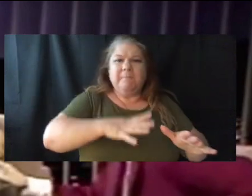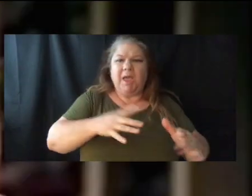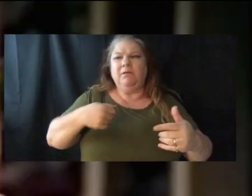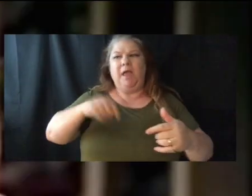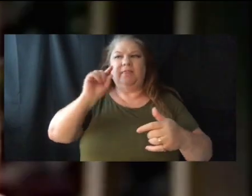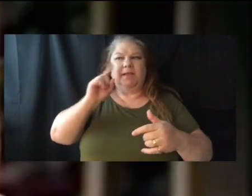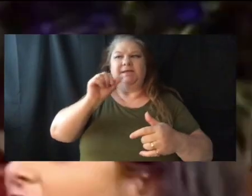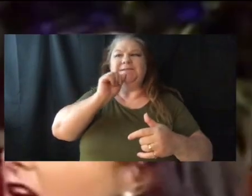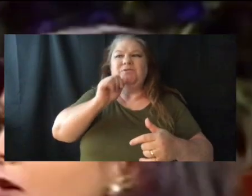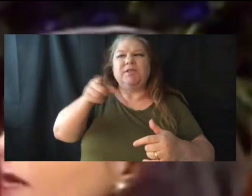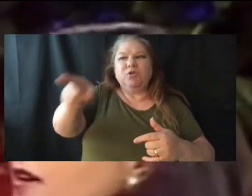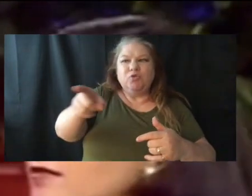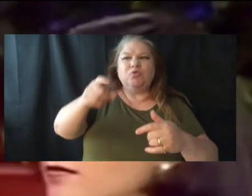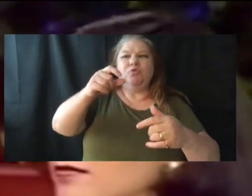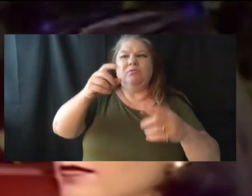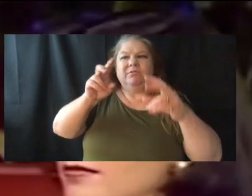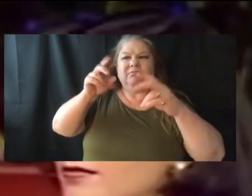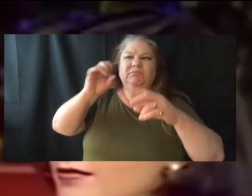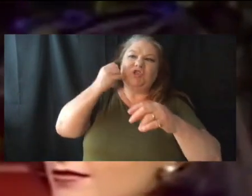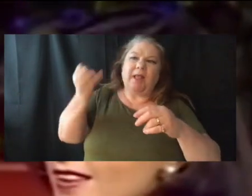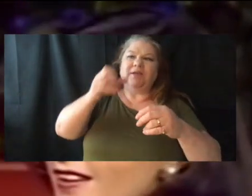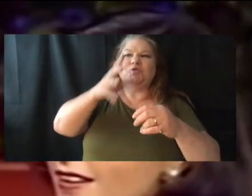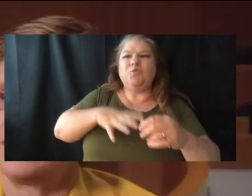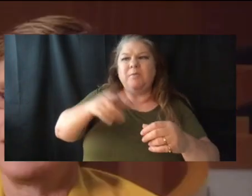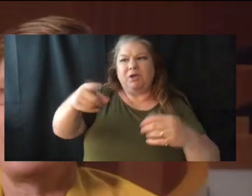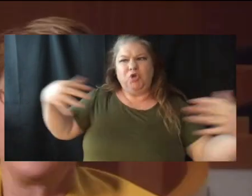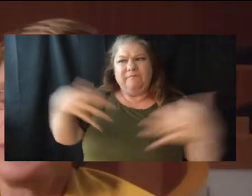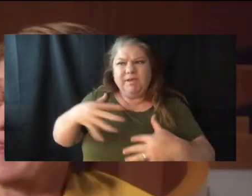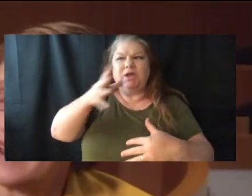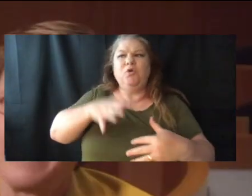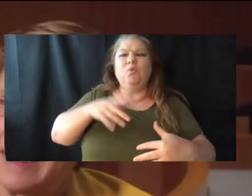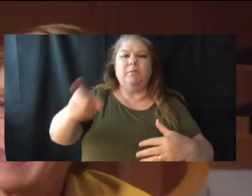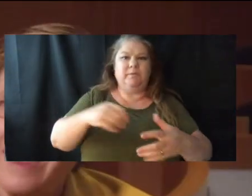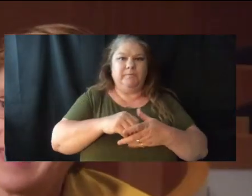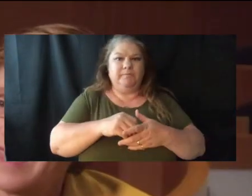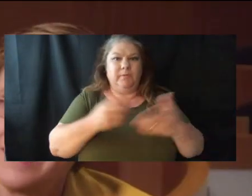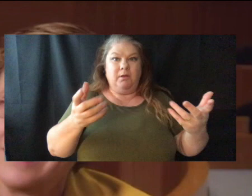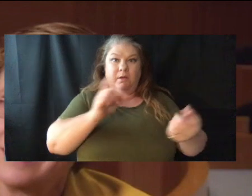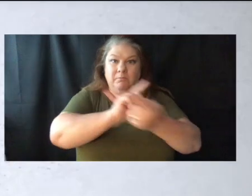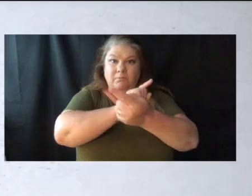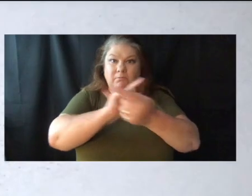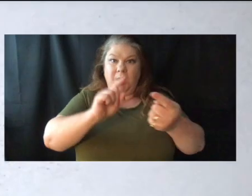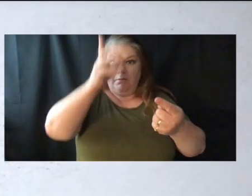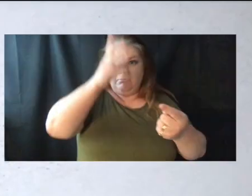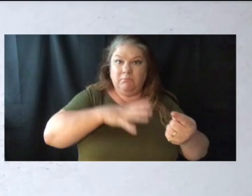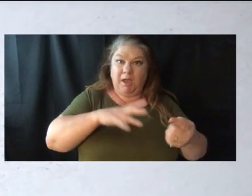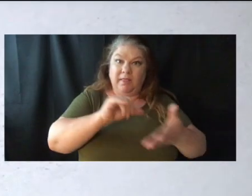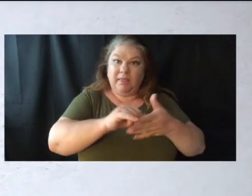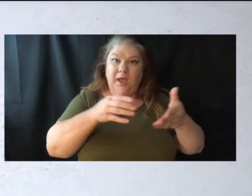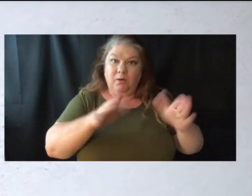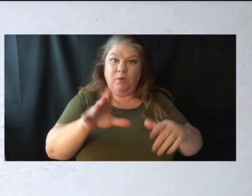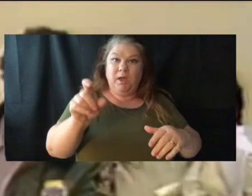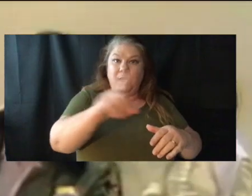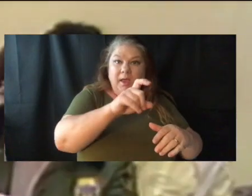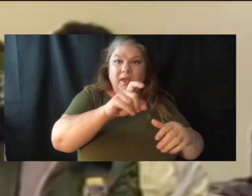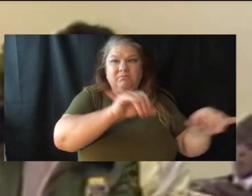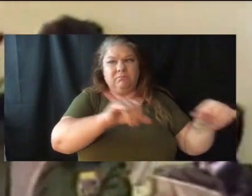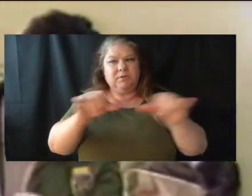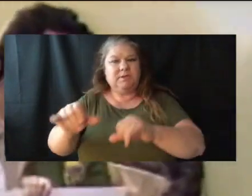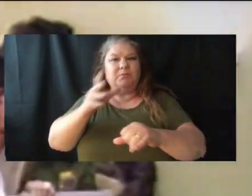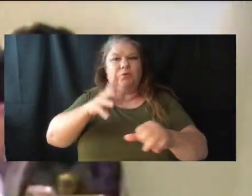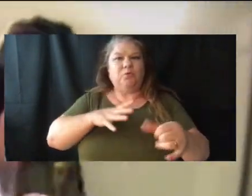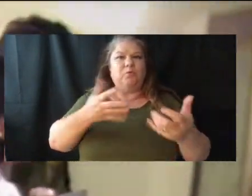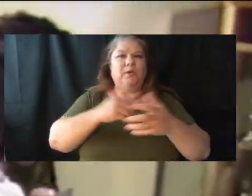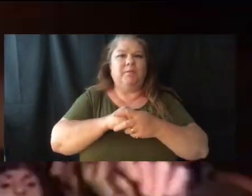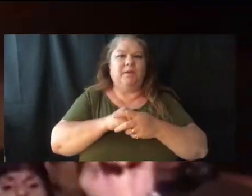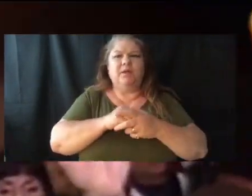you envy women and you fear them! I just say, haven't you met any men like that? You should use these resources